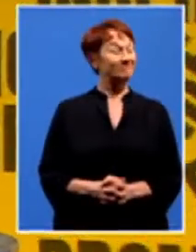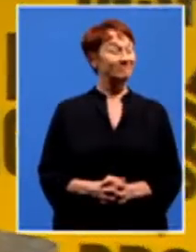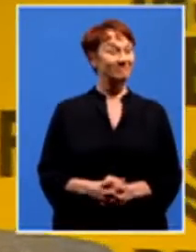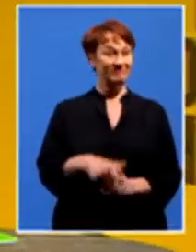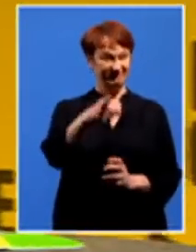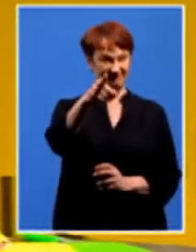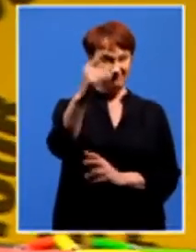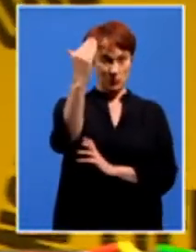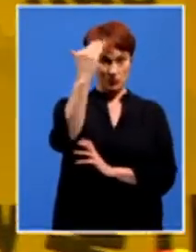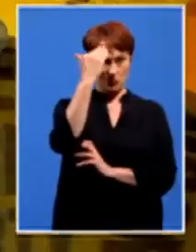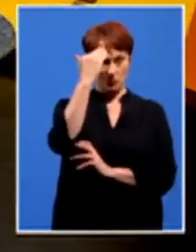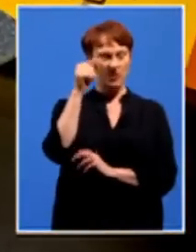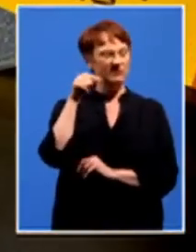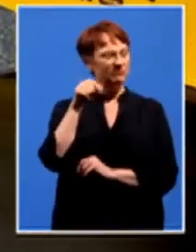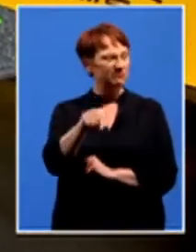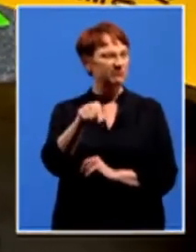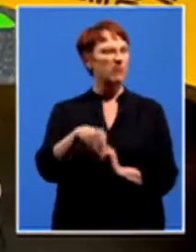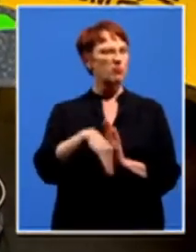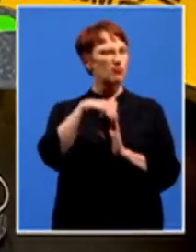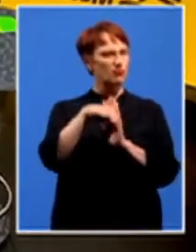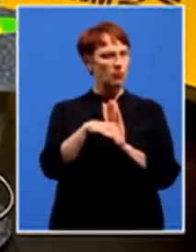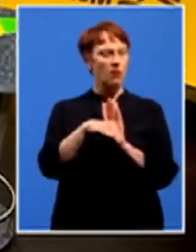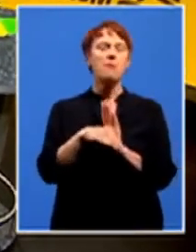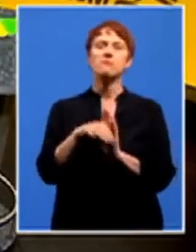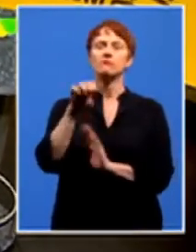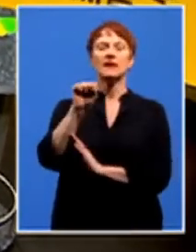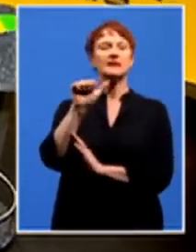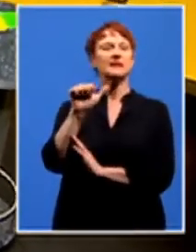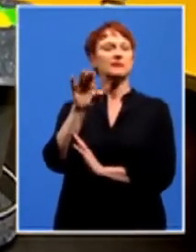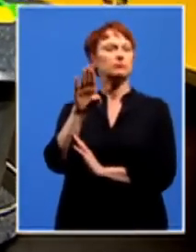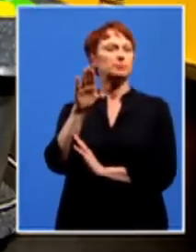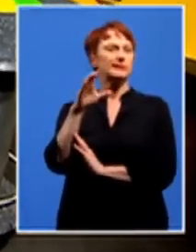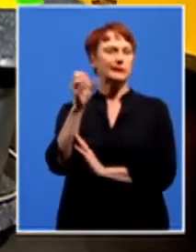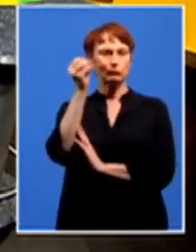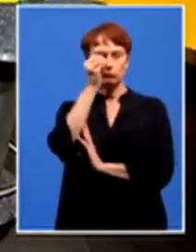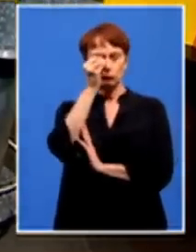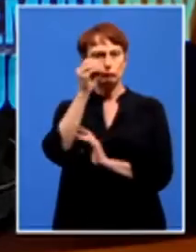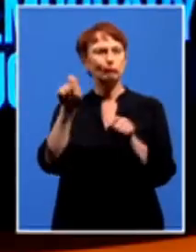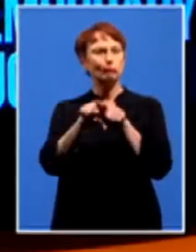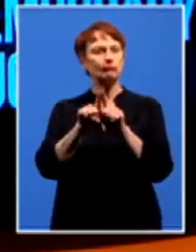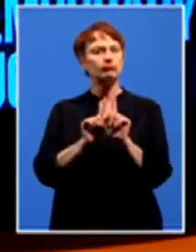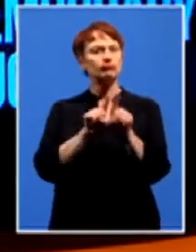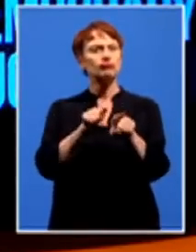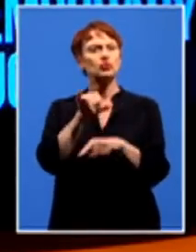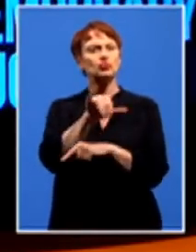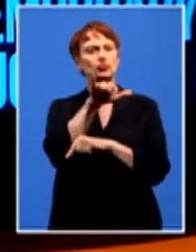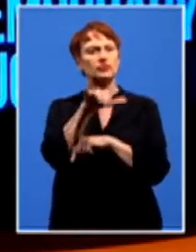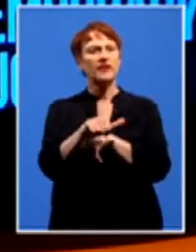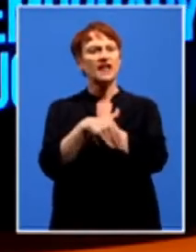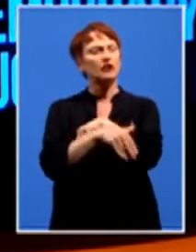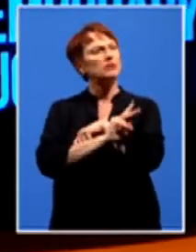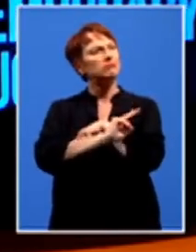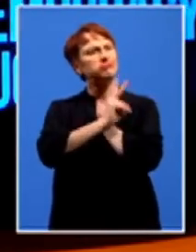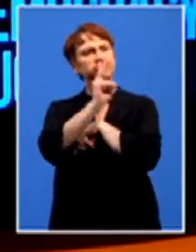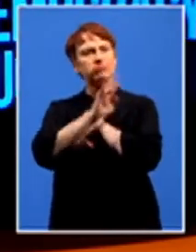As you would already know, through the Democracy Gauge, SABC News has been going around the country. We profile different South Africans every